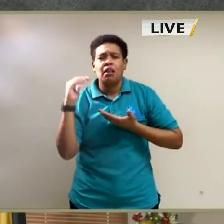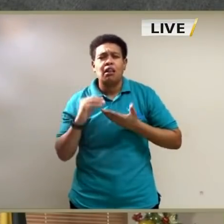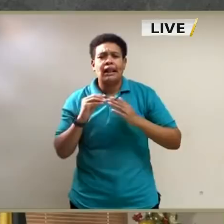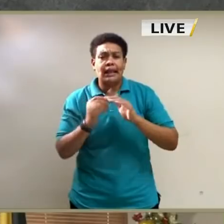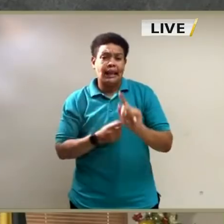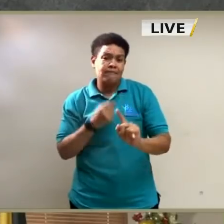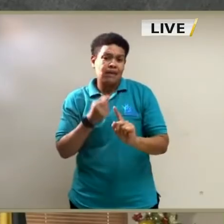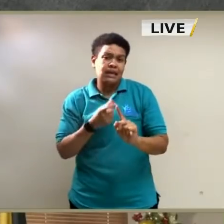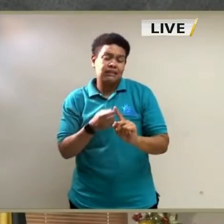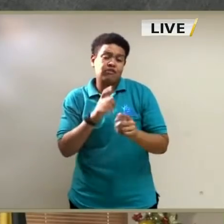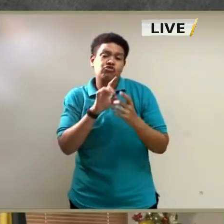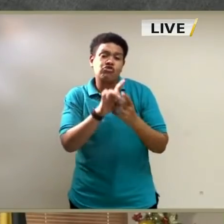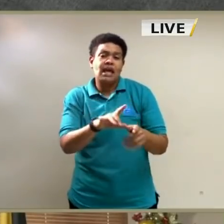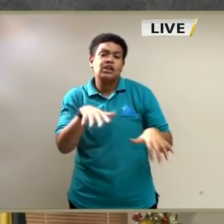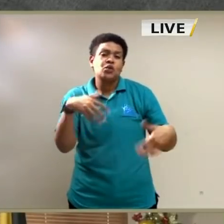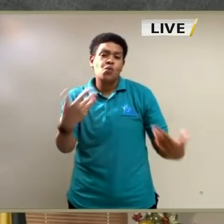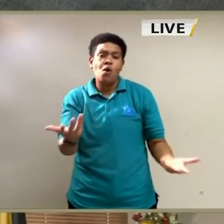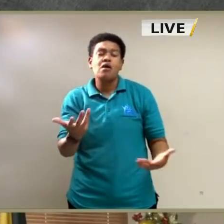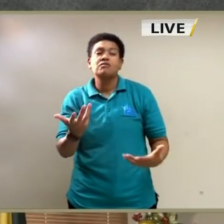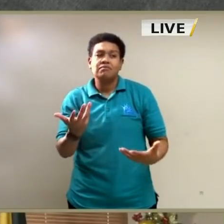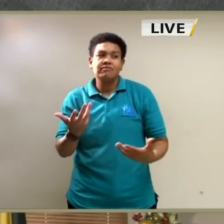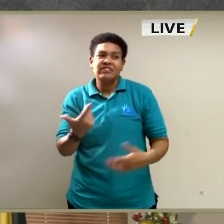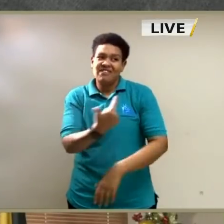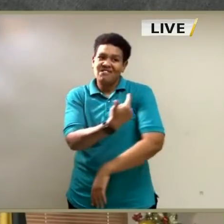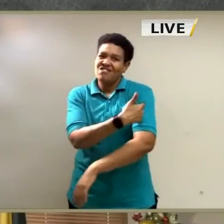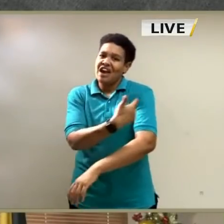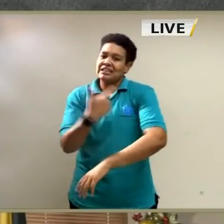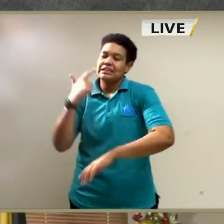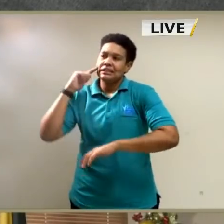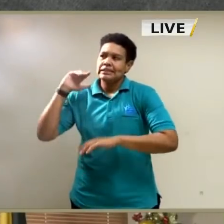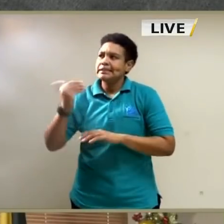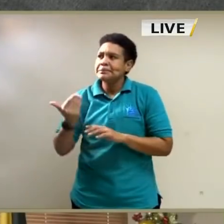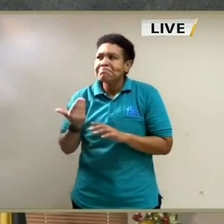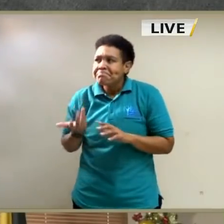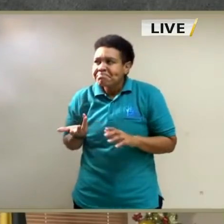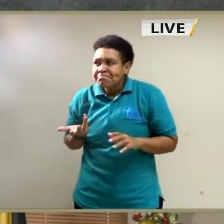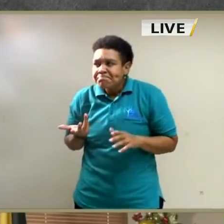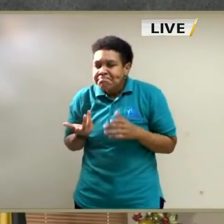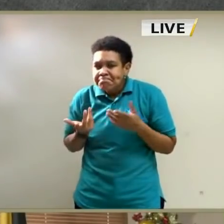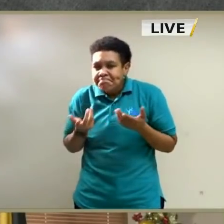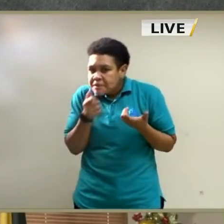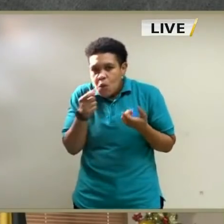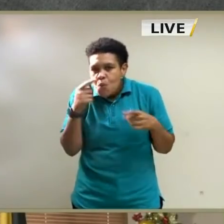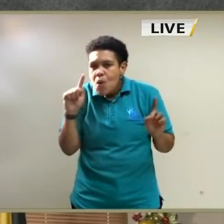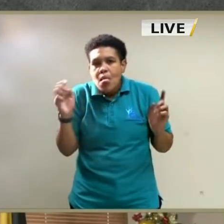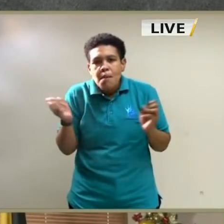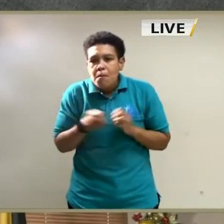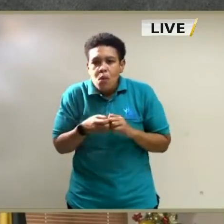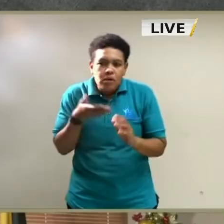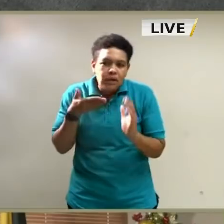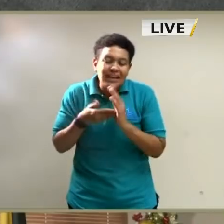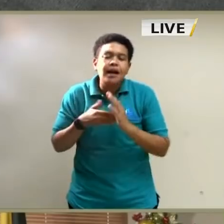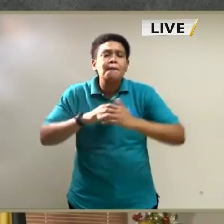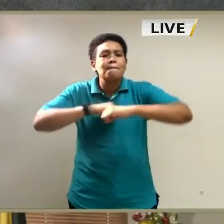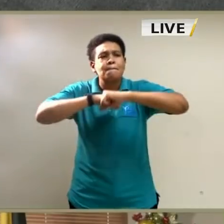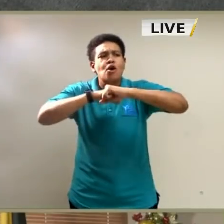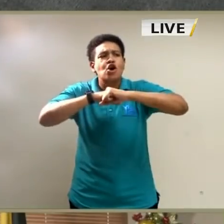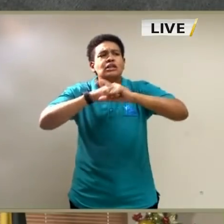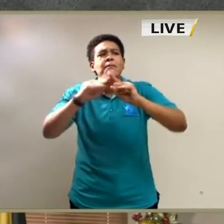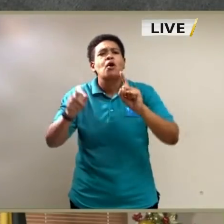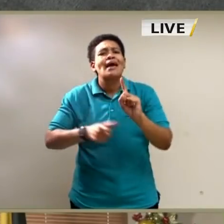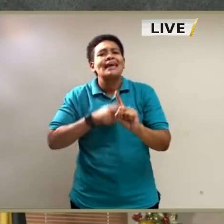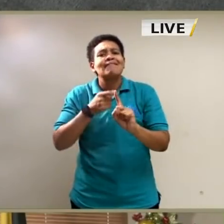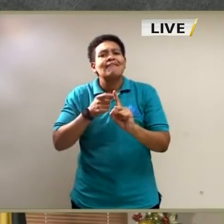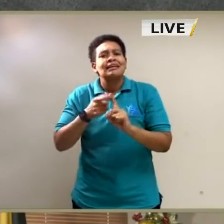effectiveness related to the vaccines. That means it still protects, but the effectiveness is